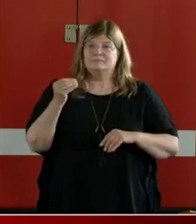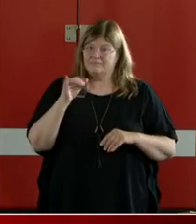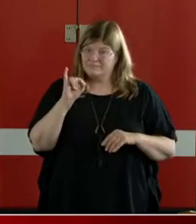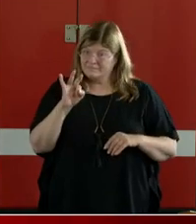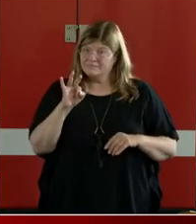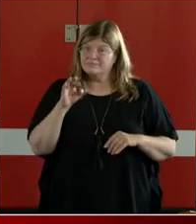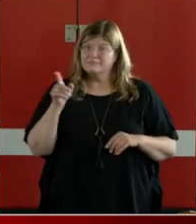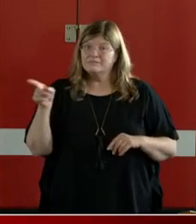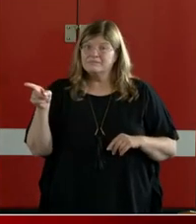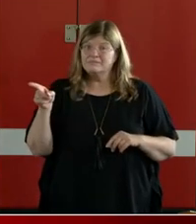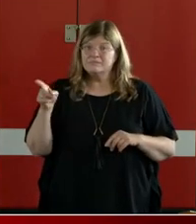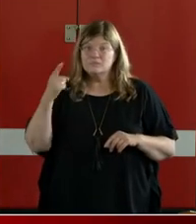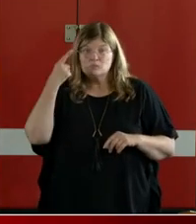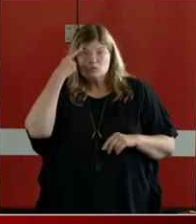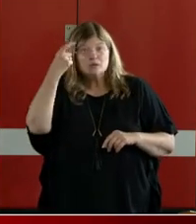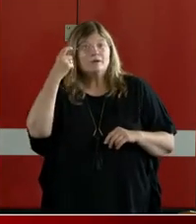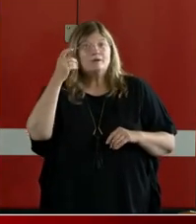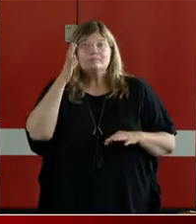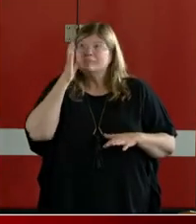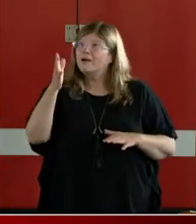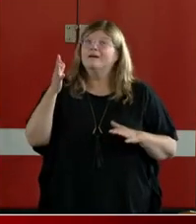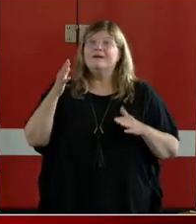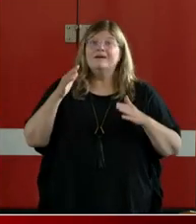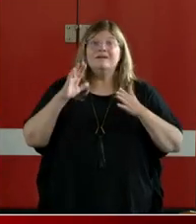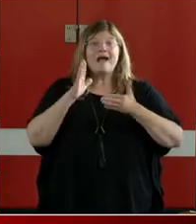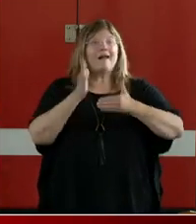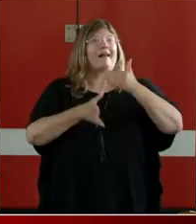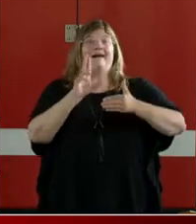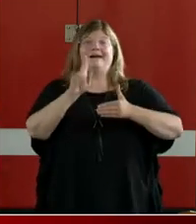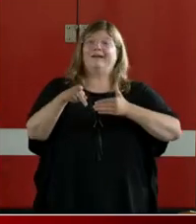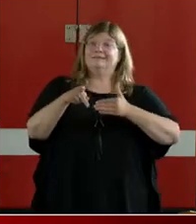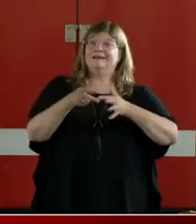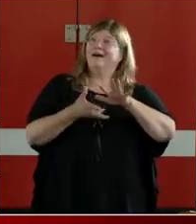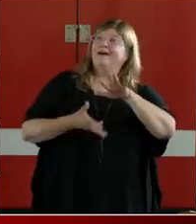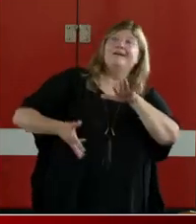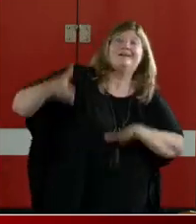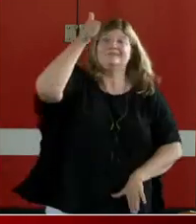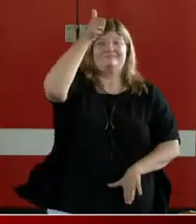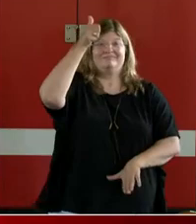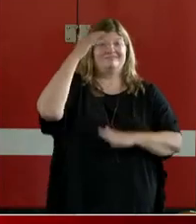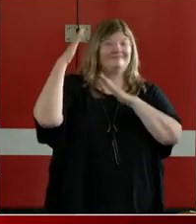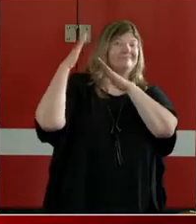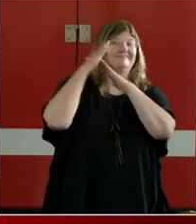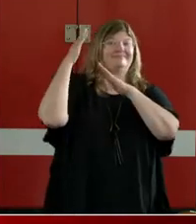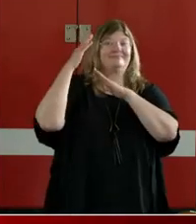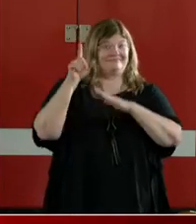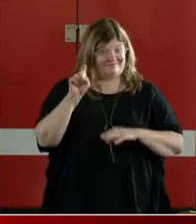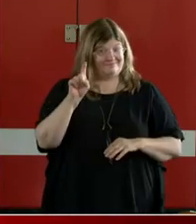would finish your career as chief of the department that you started on as a recruit, what that means to you?